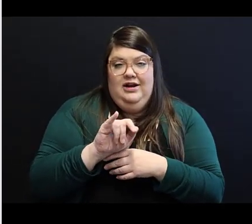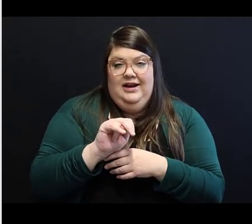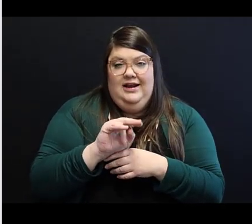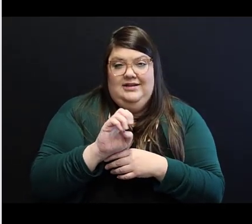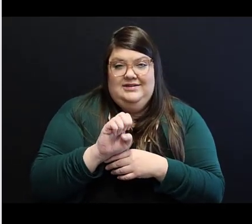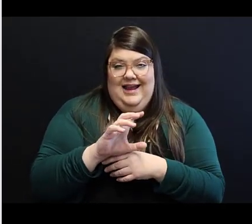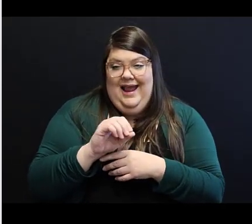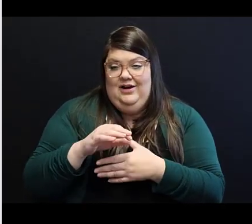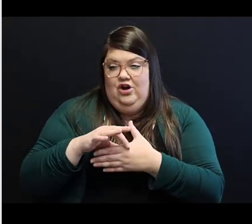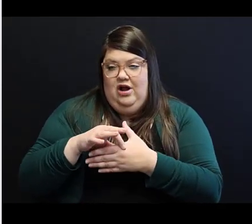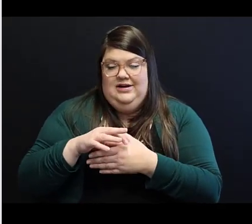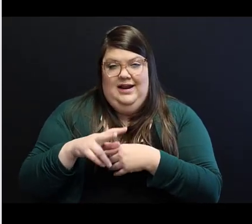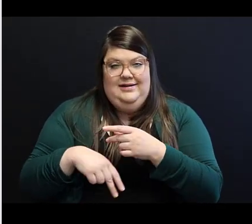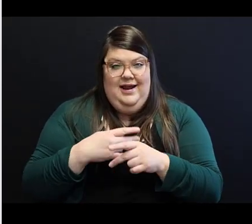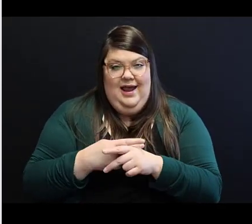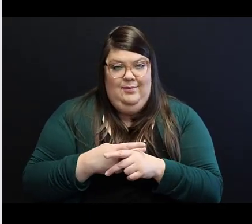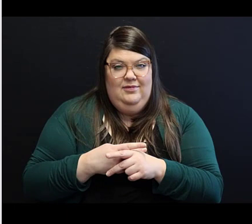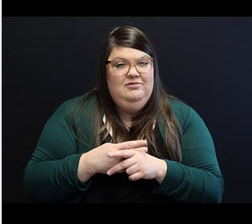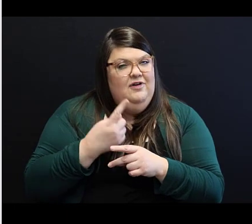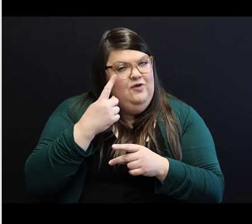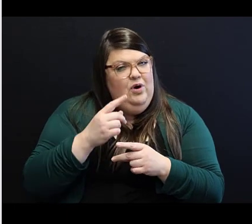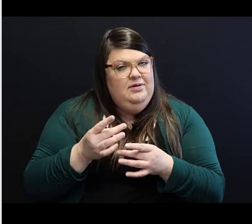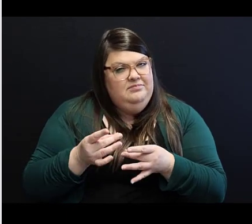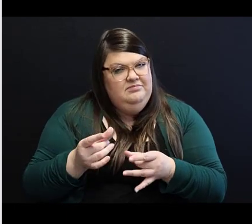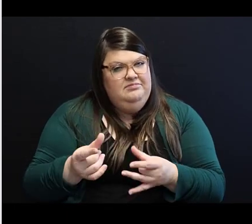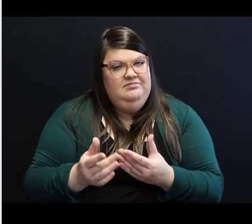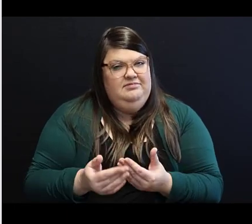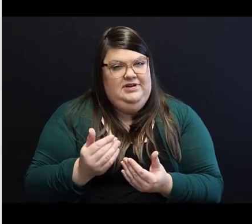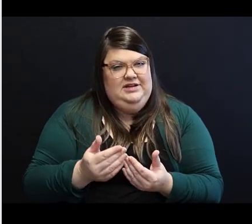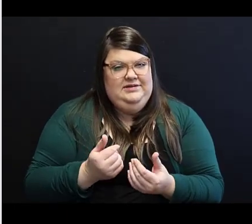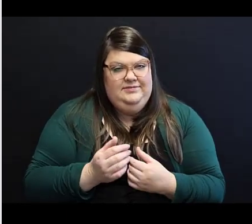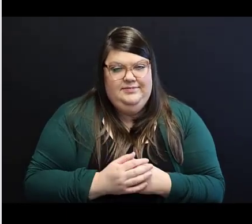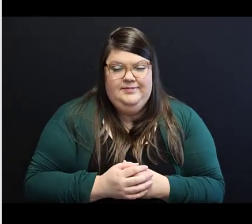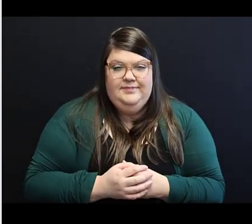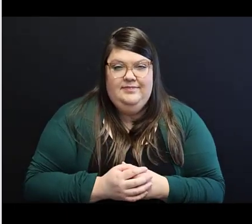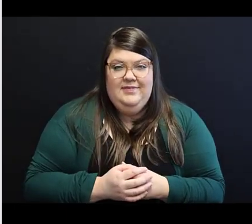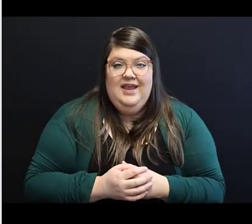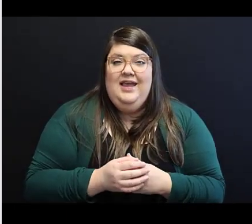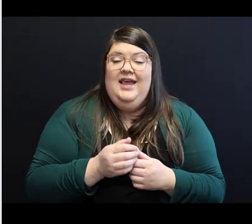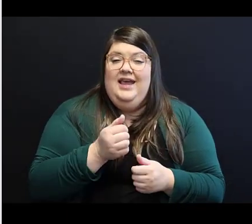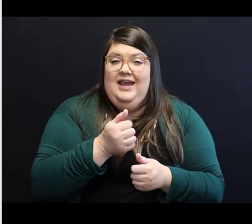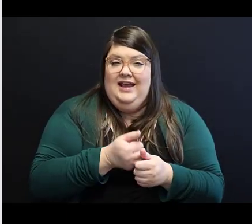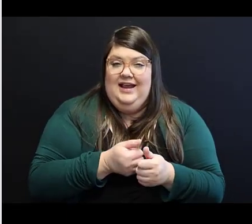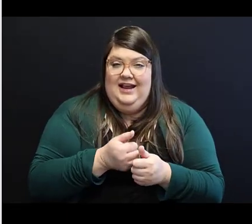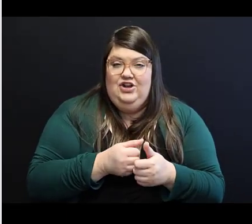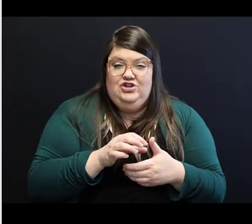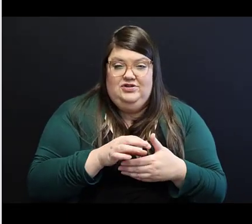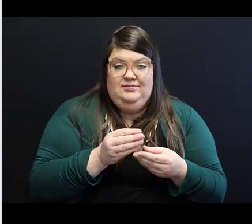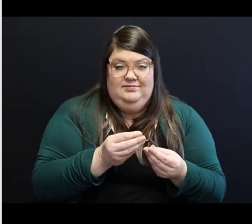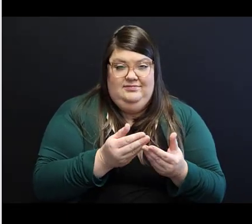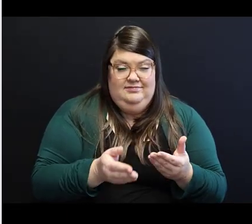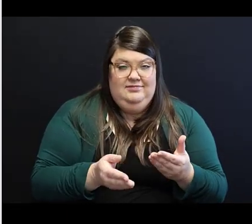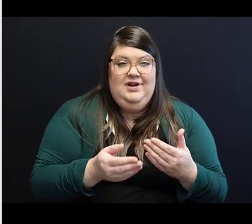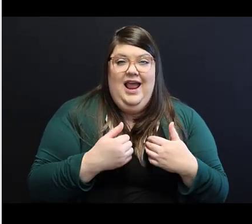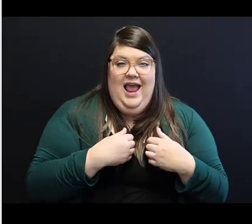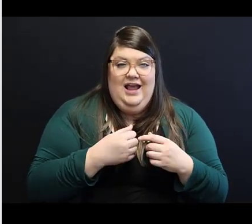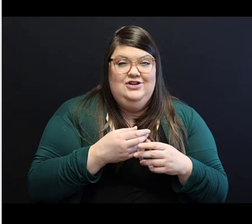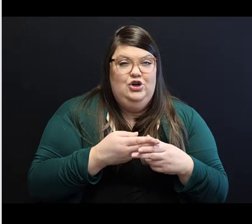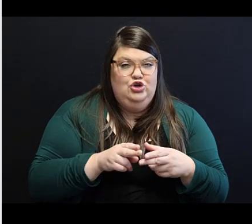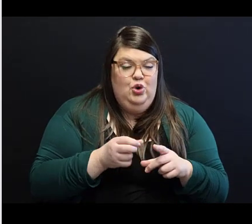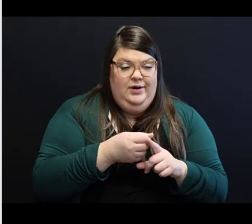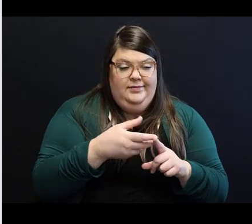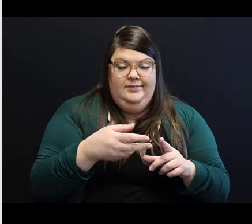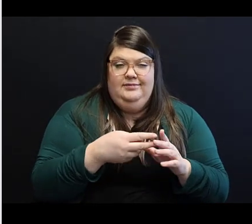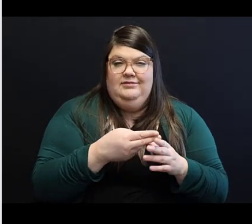of use. In addition, each material or resource listed has a short, detailed description.